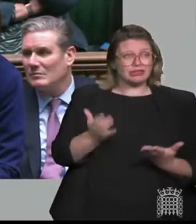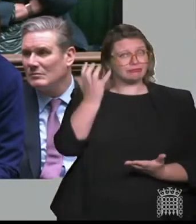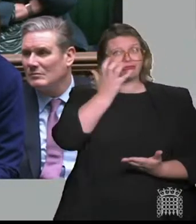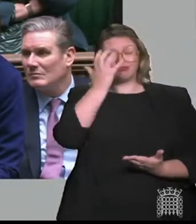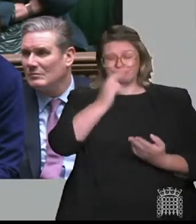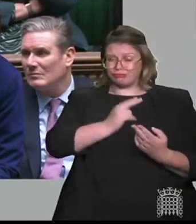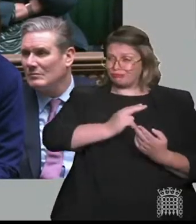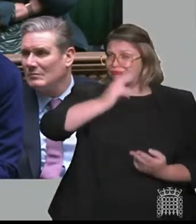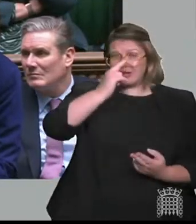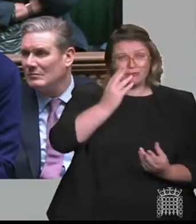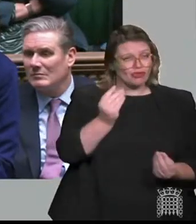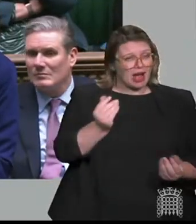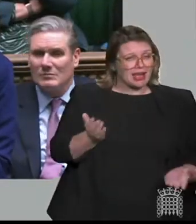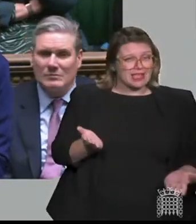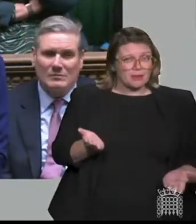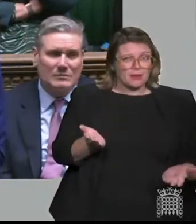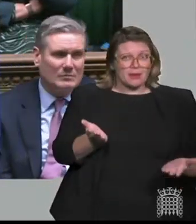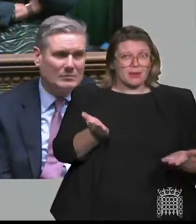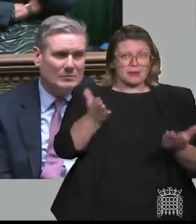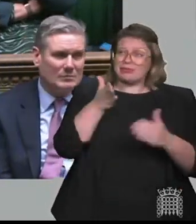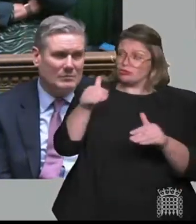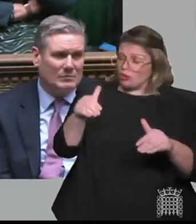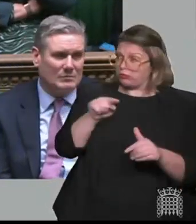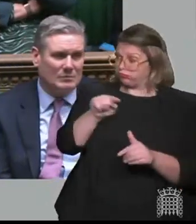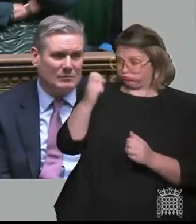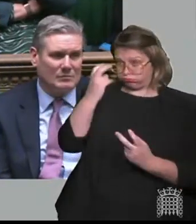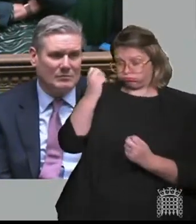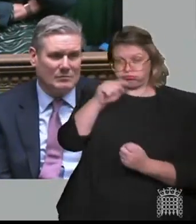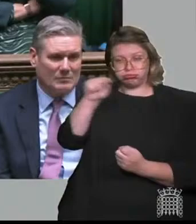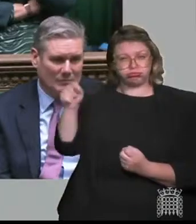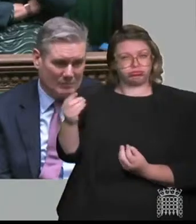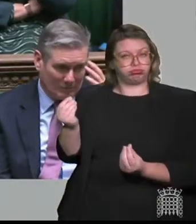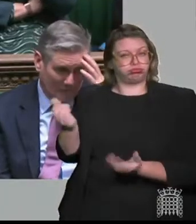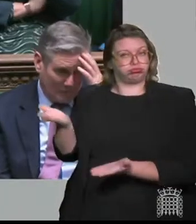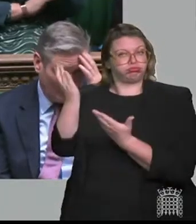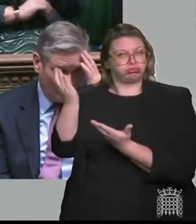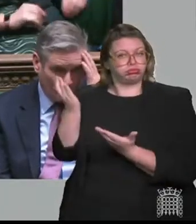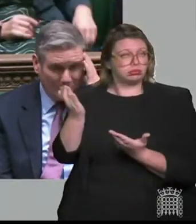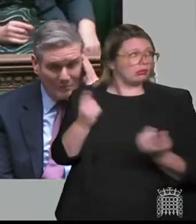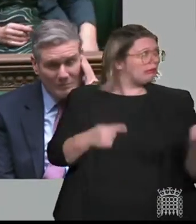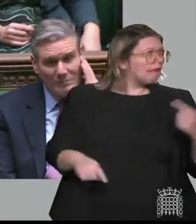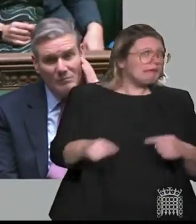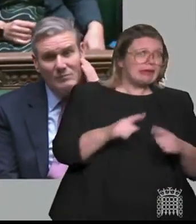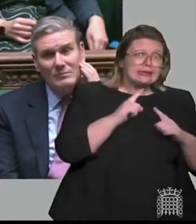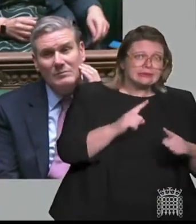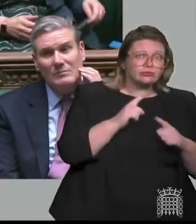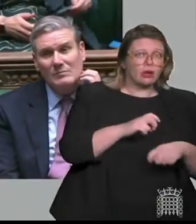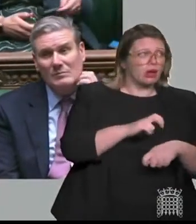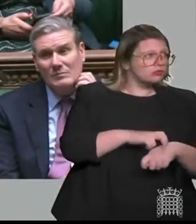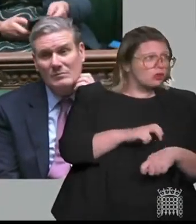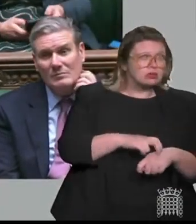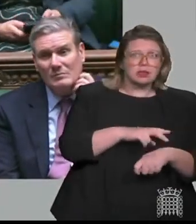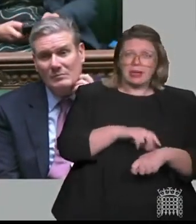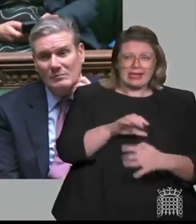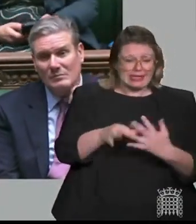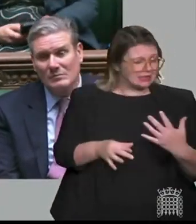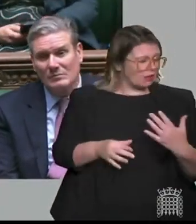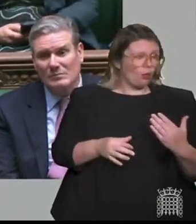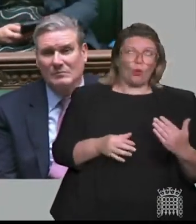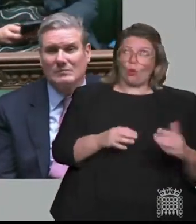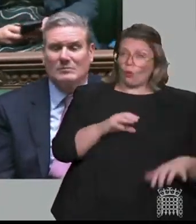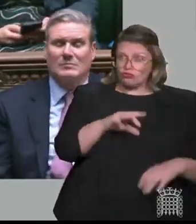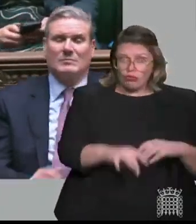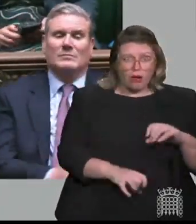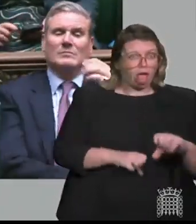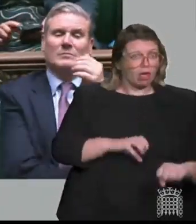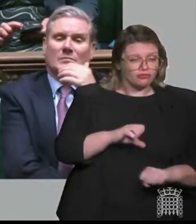prices still going up in the shops, public services on their knees, and too many families struggling to make